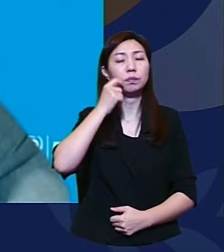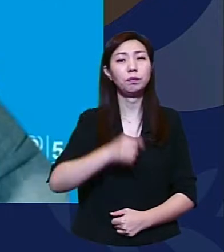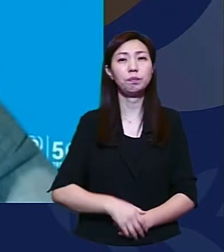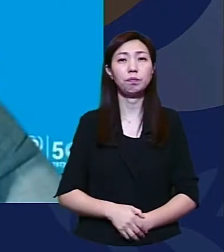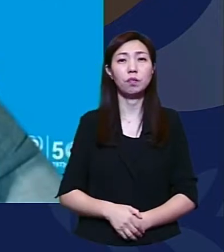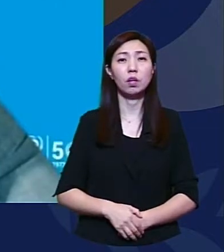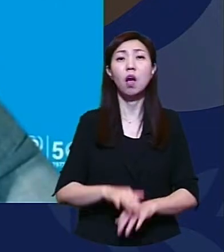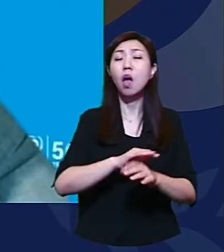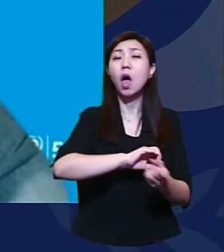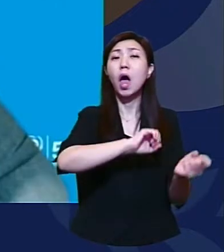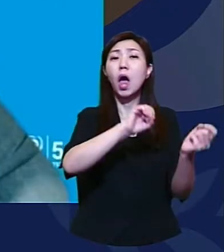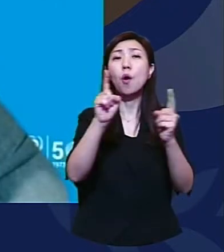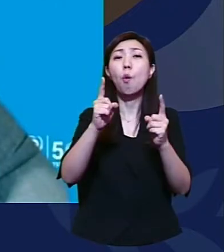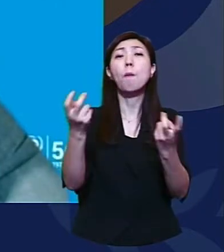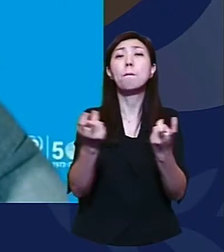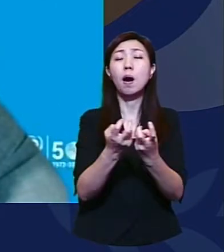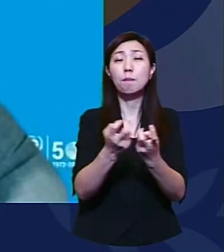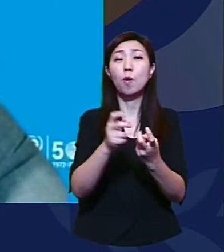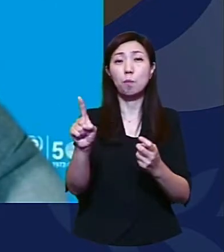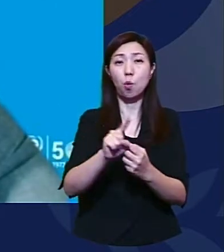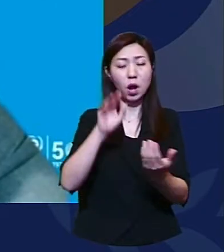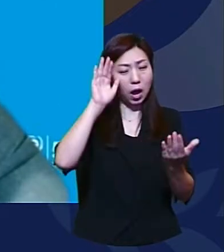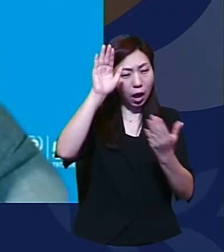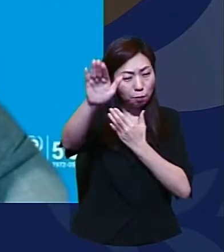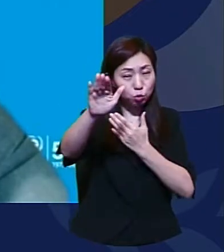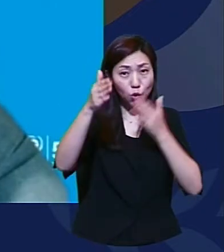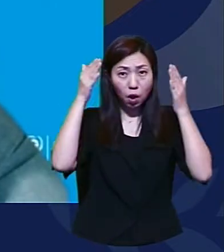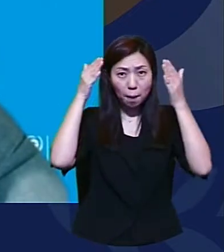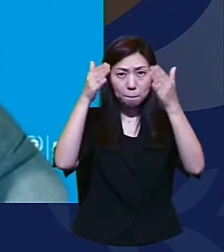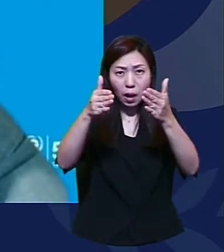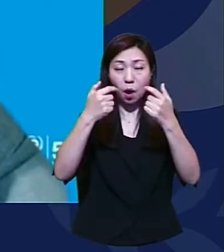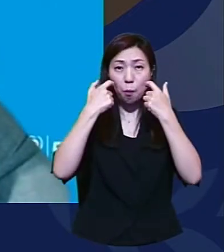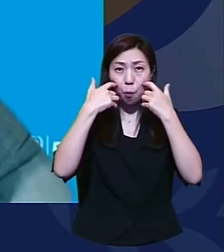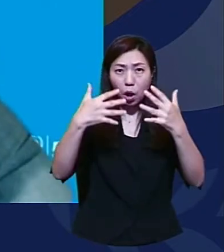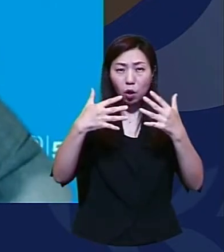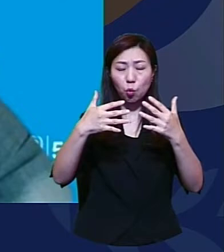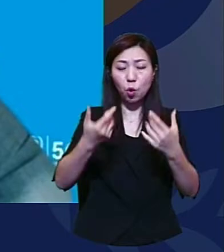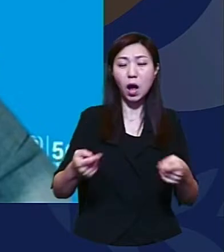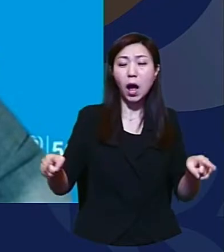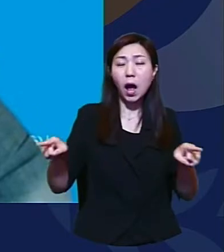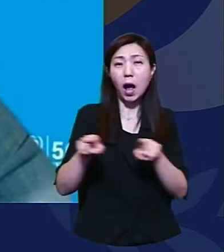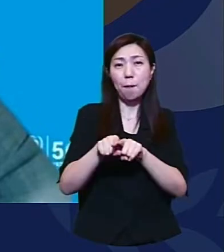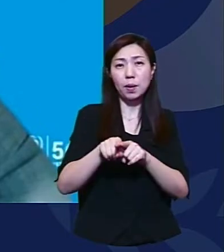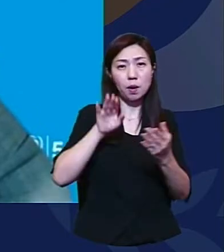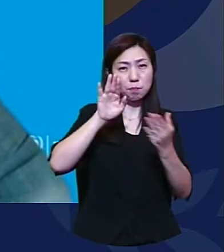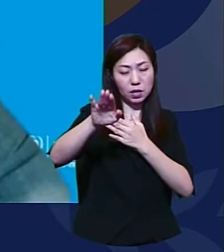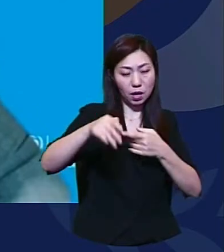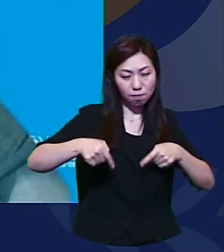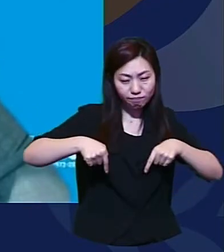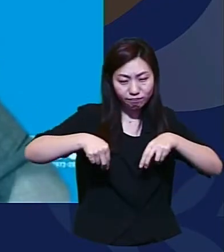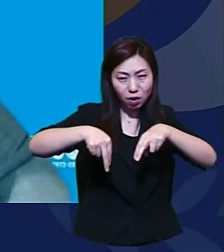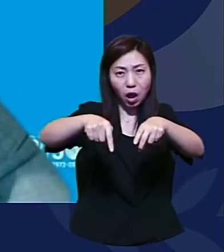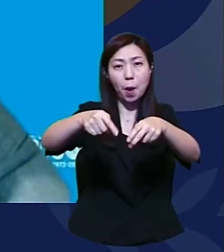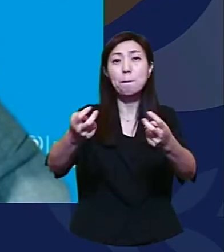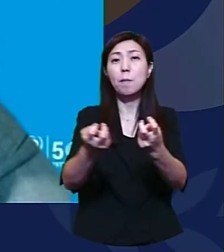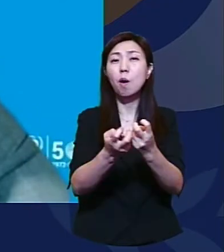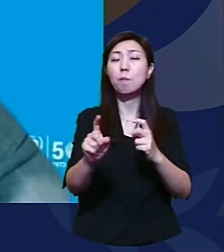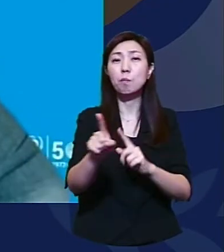our bearings and walk towards our shared future? The answer comes in 3